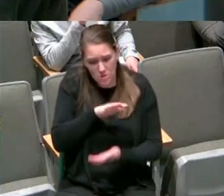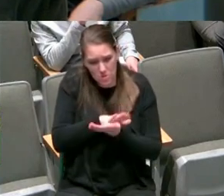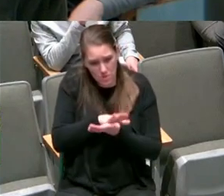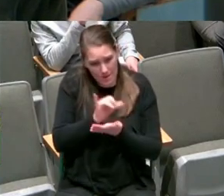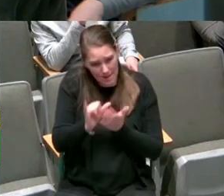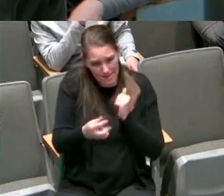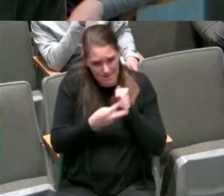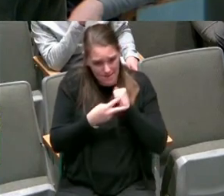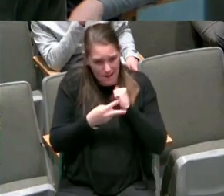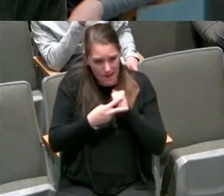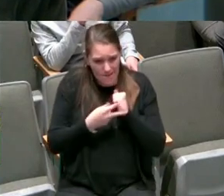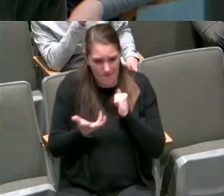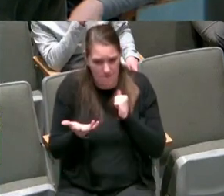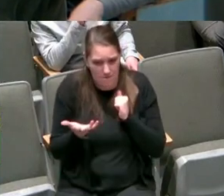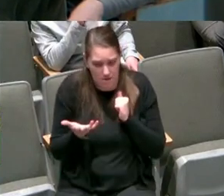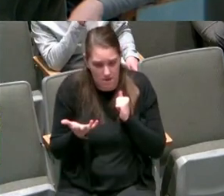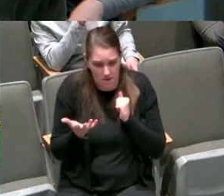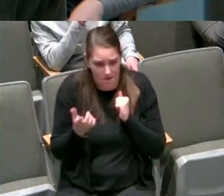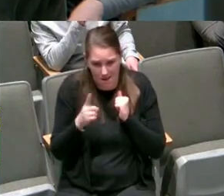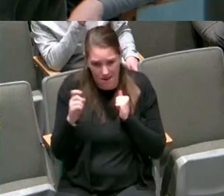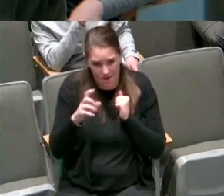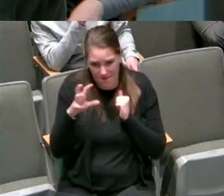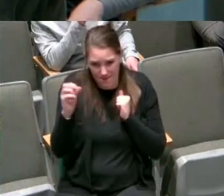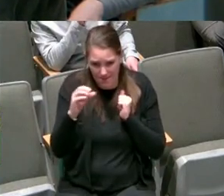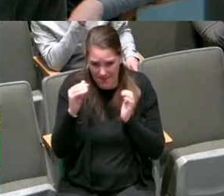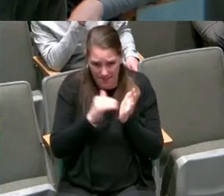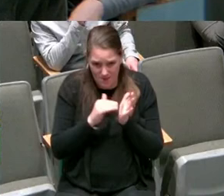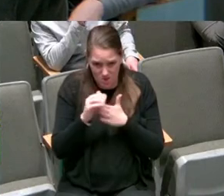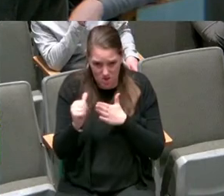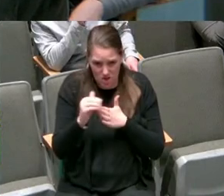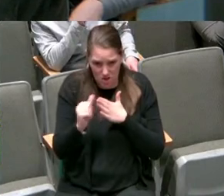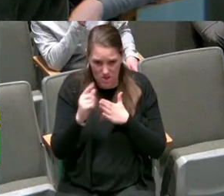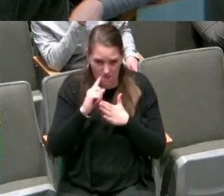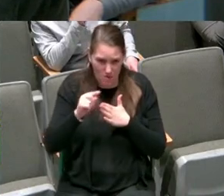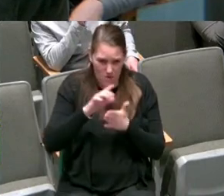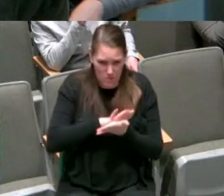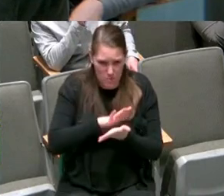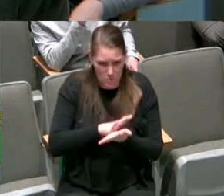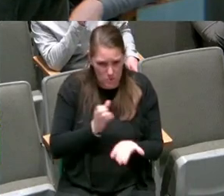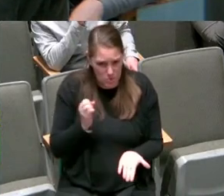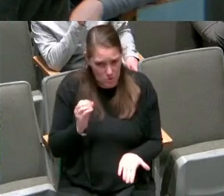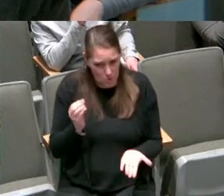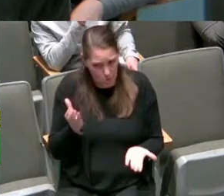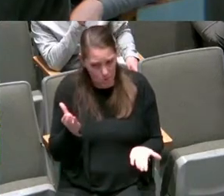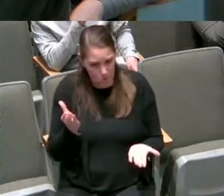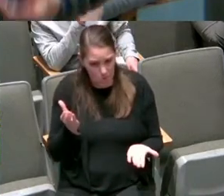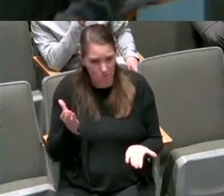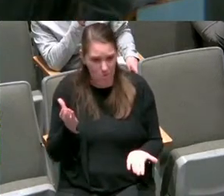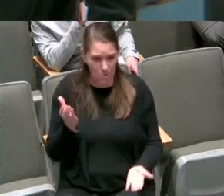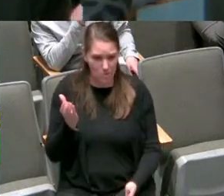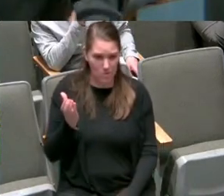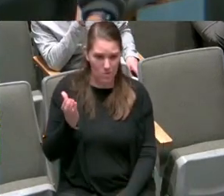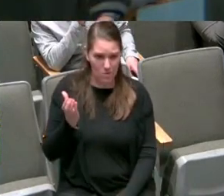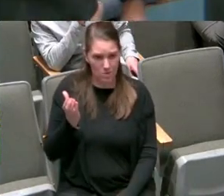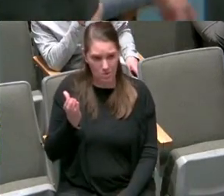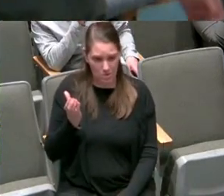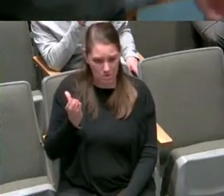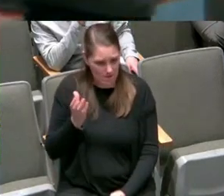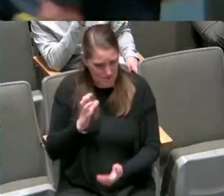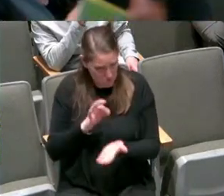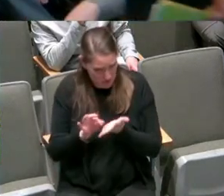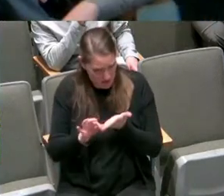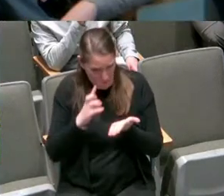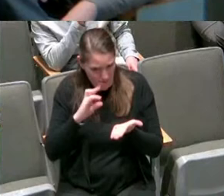saving of 150 000 for the school so I mean do we account that thank you